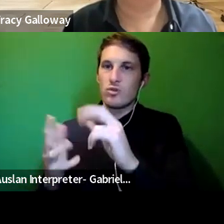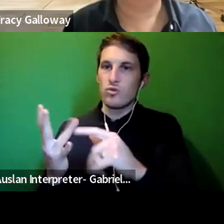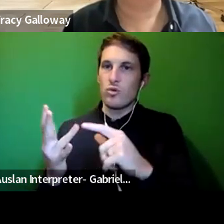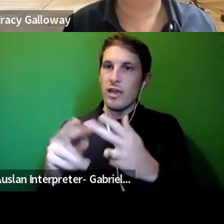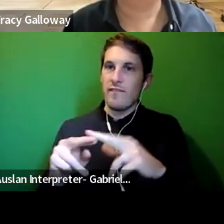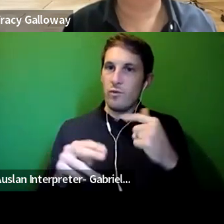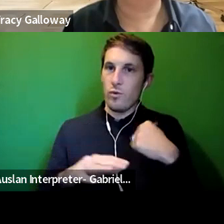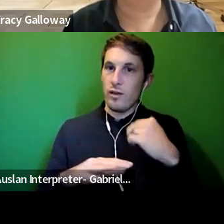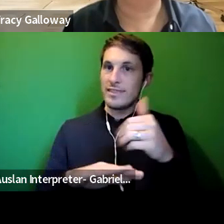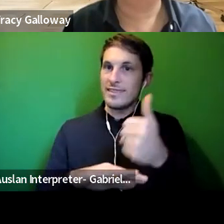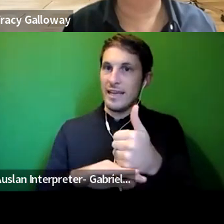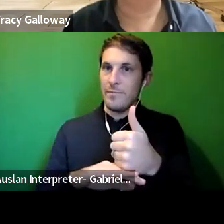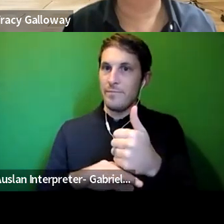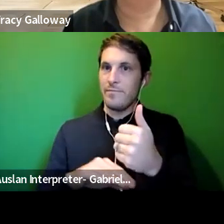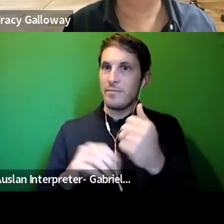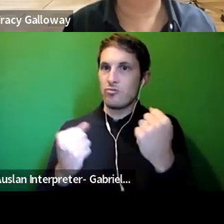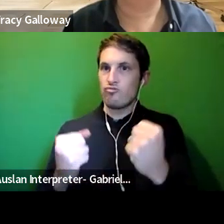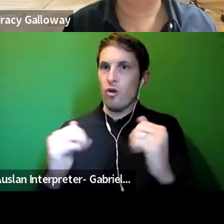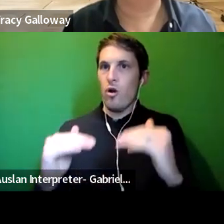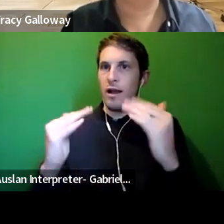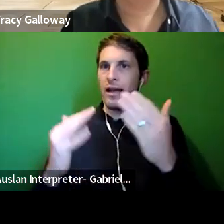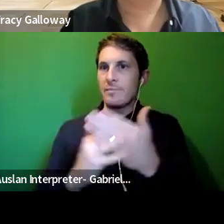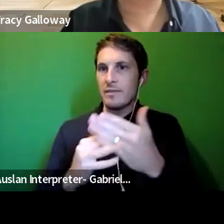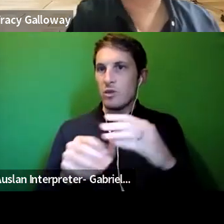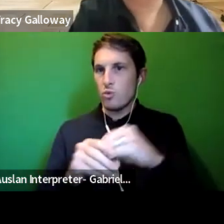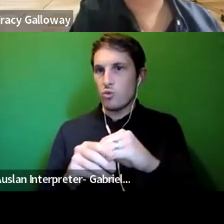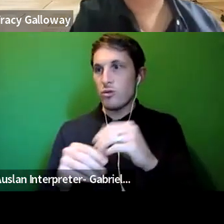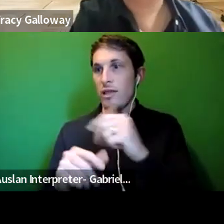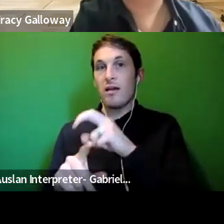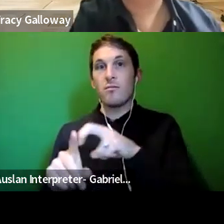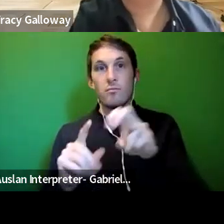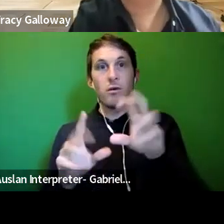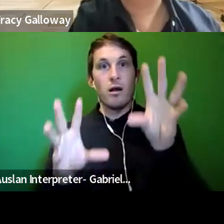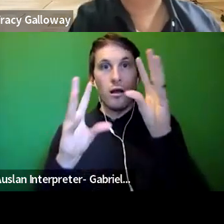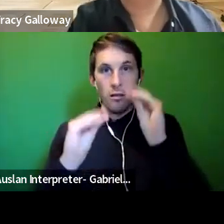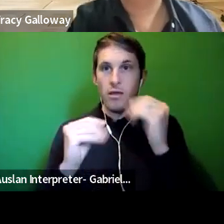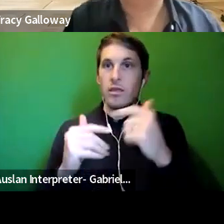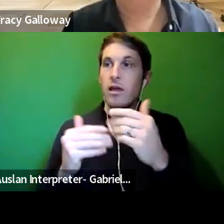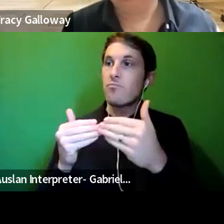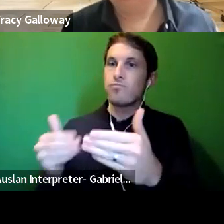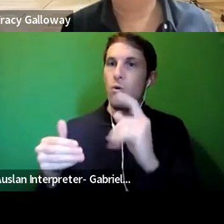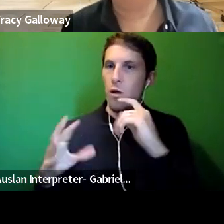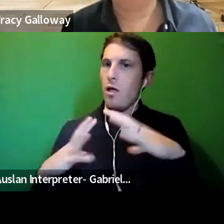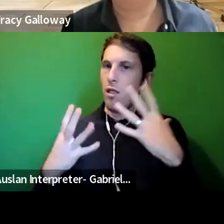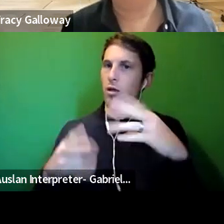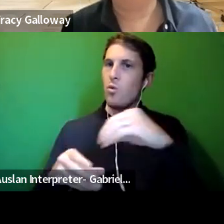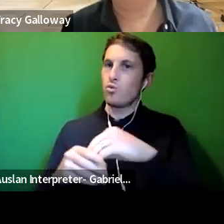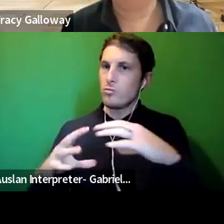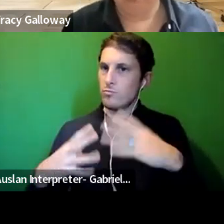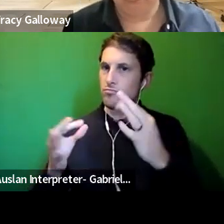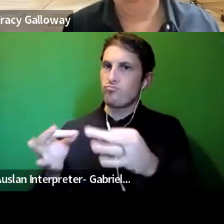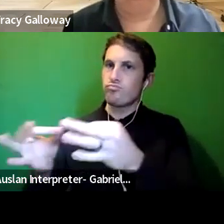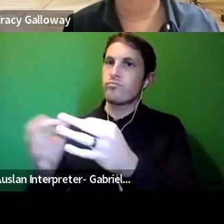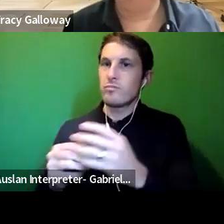we set a strong set of expectations, they will then demand it wherever they go. So this is a really wonderful point you make.